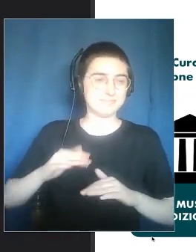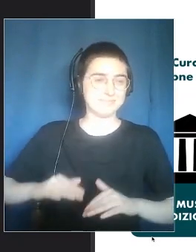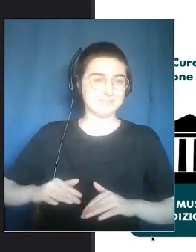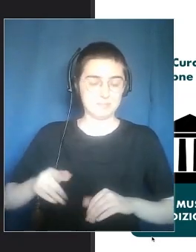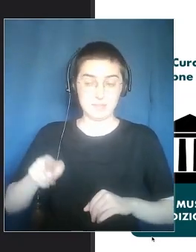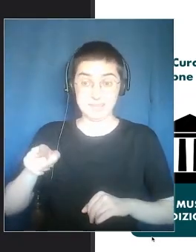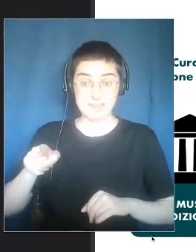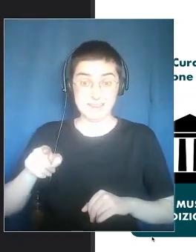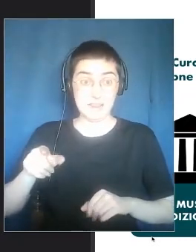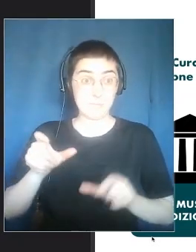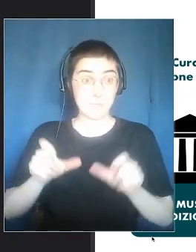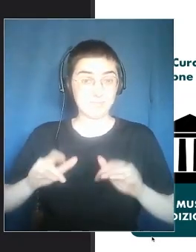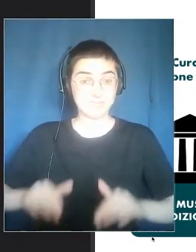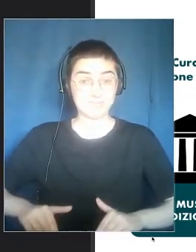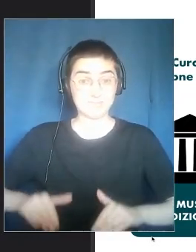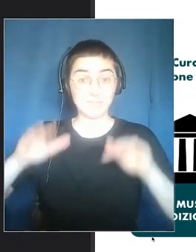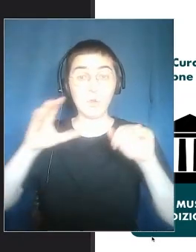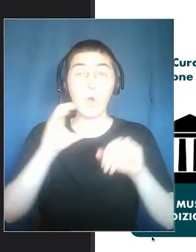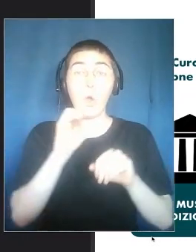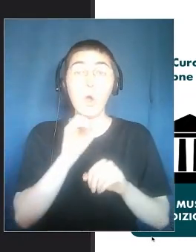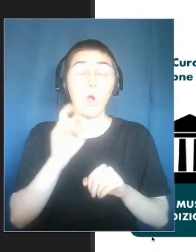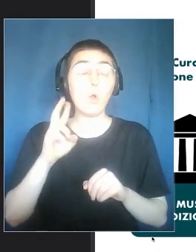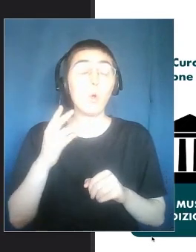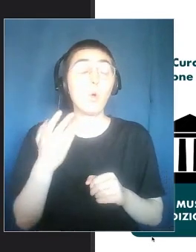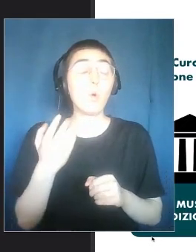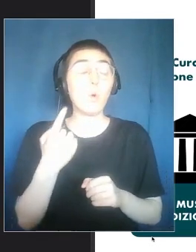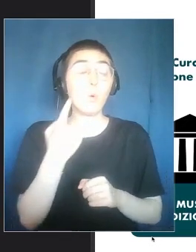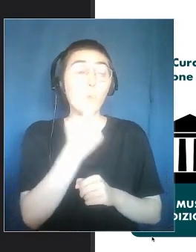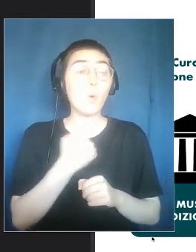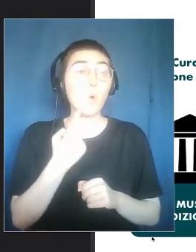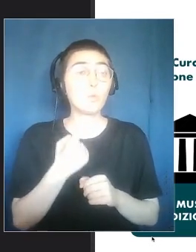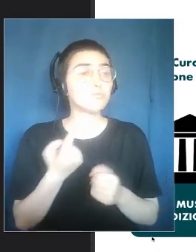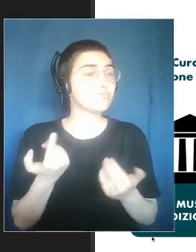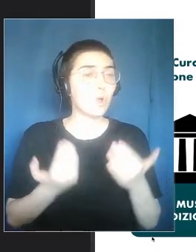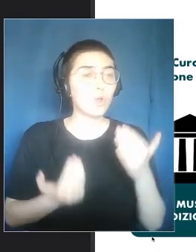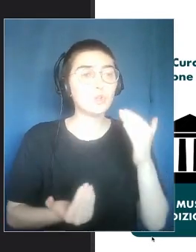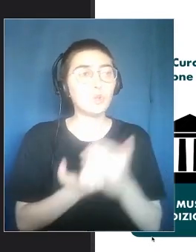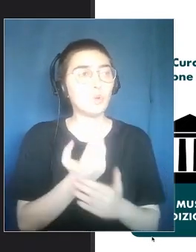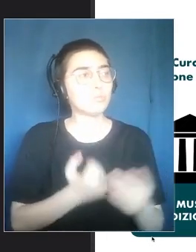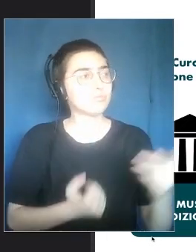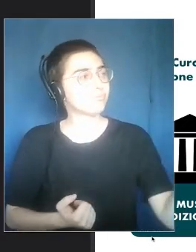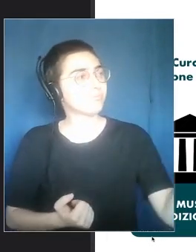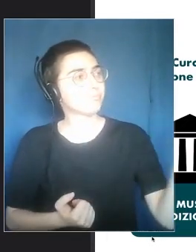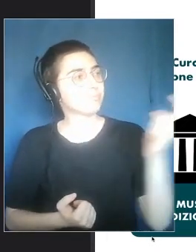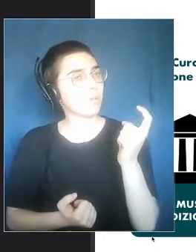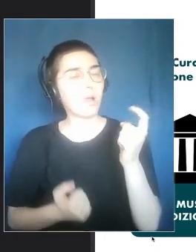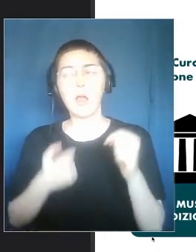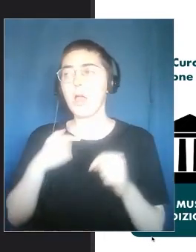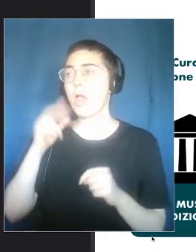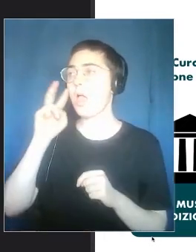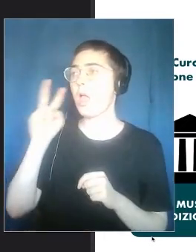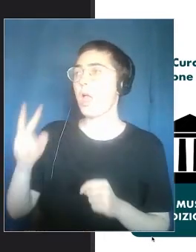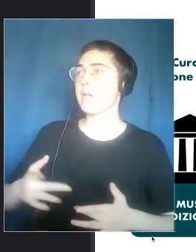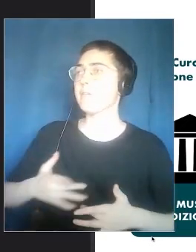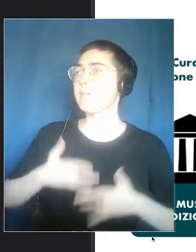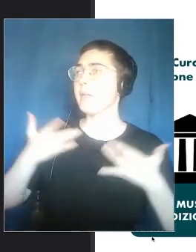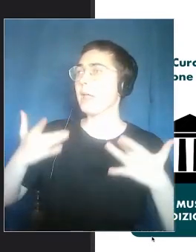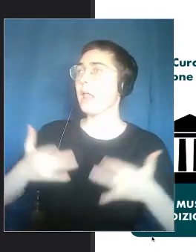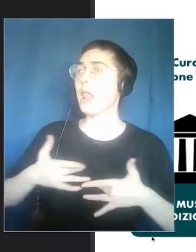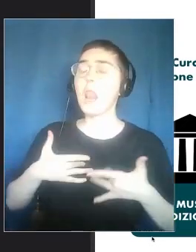Or. My. Perspective. As a visitor. A visitor. Who. Goes. To. A place. For the first time.